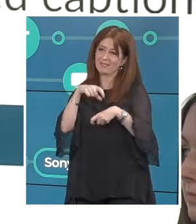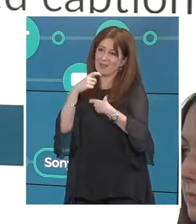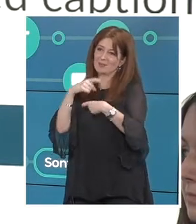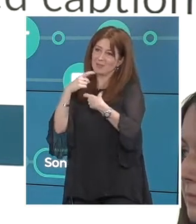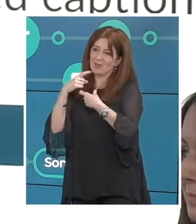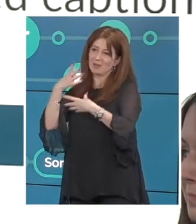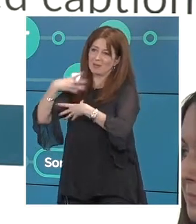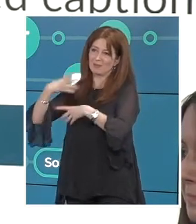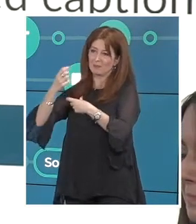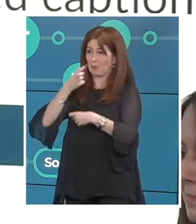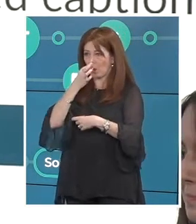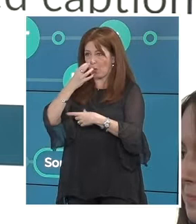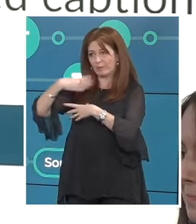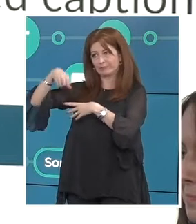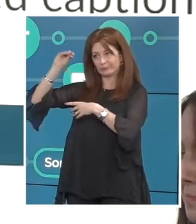their tweet.